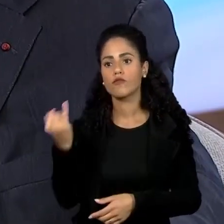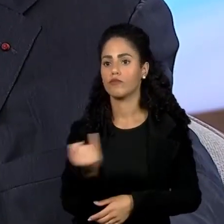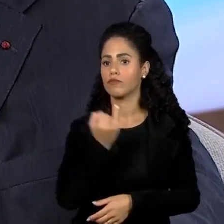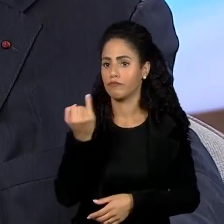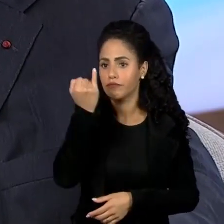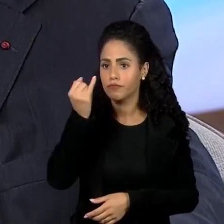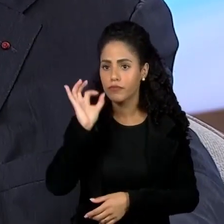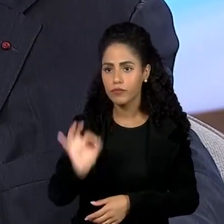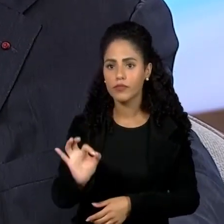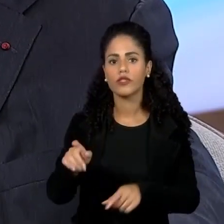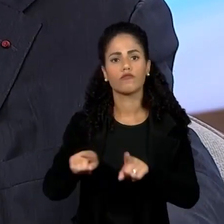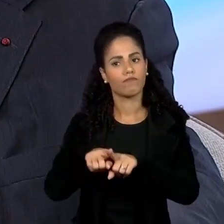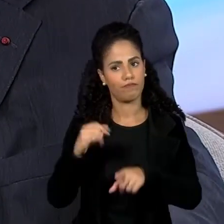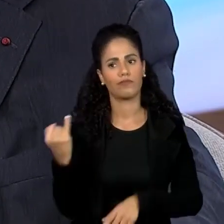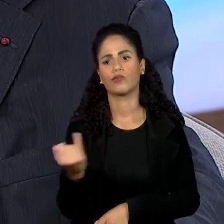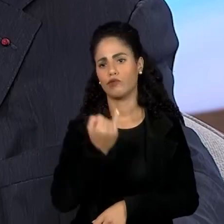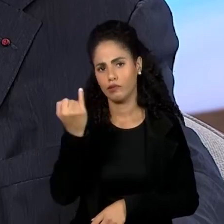important